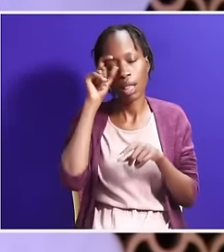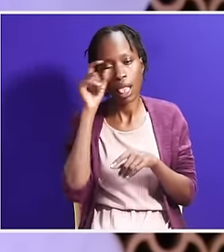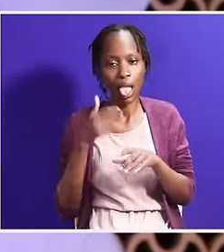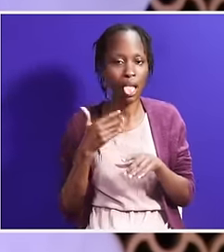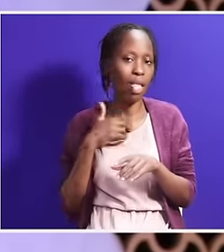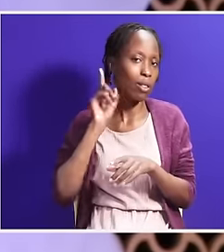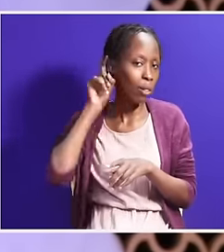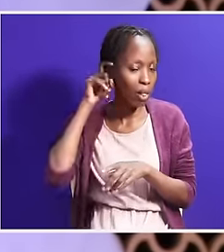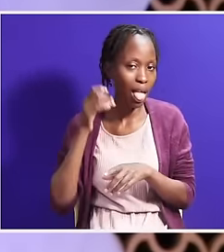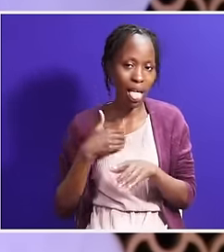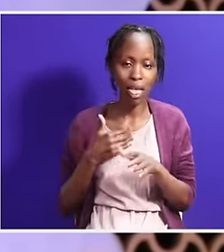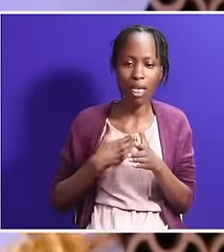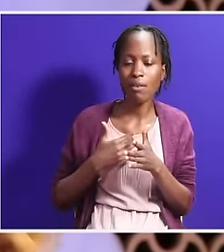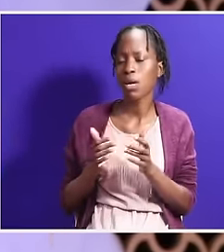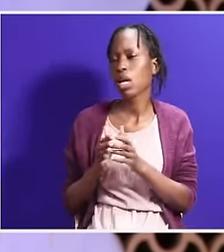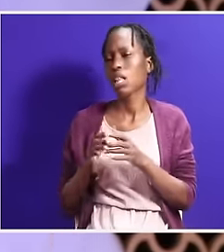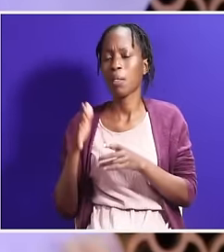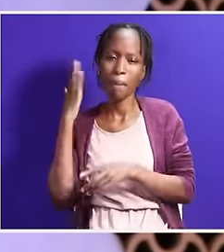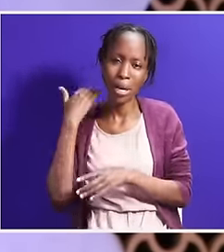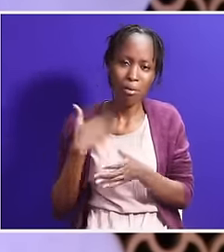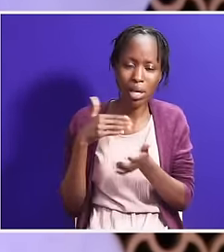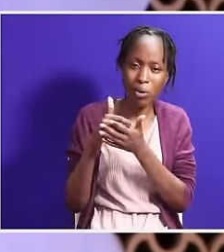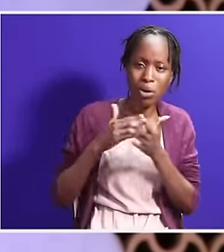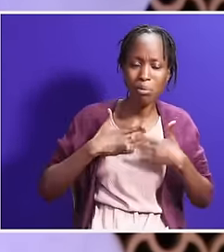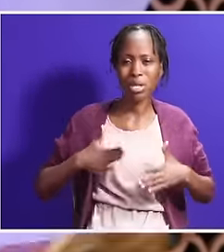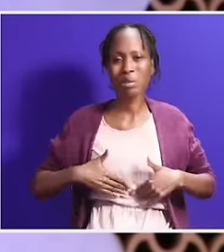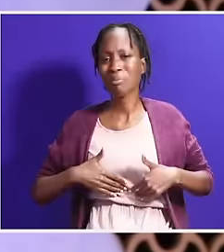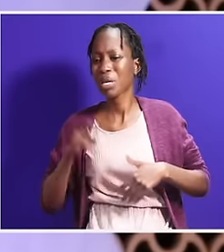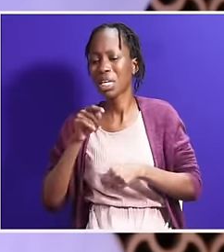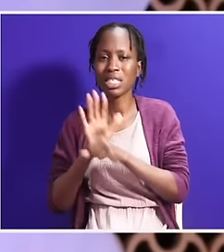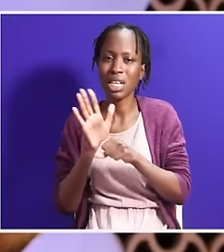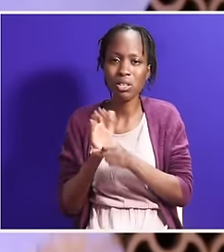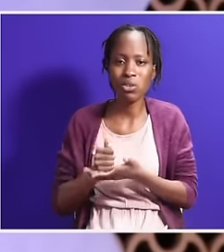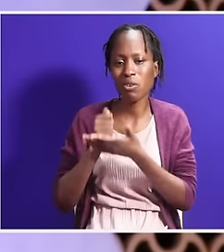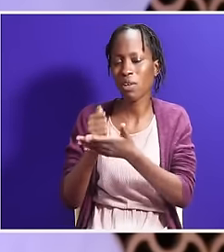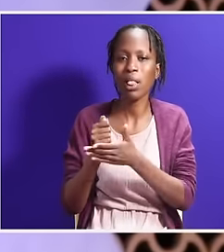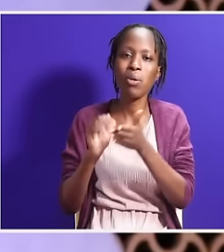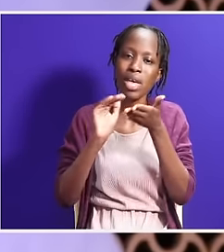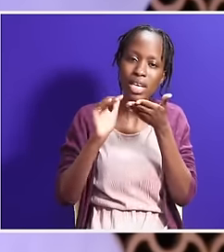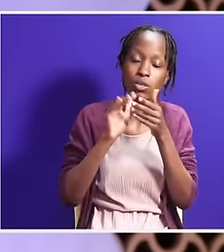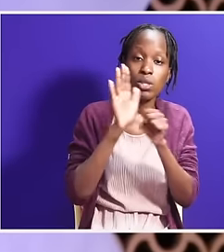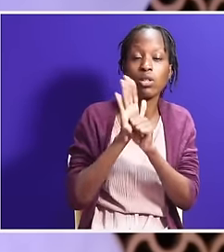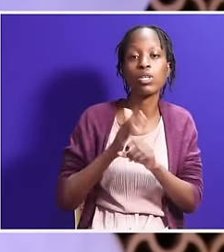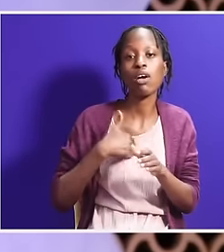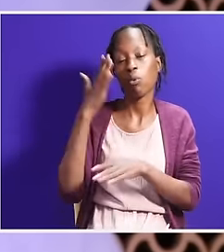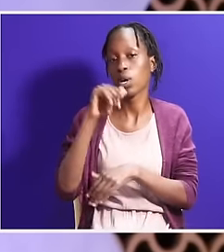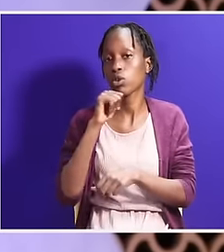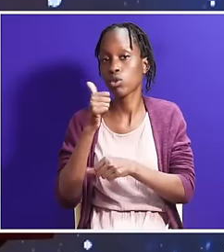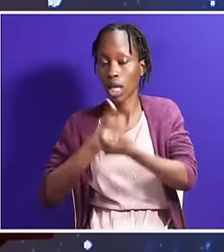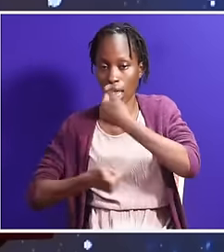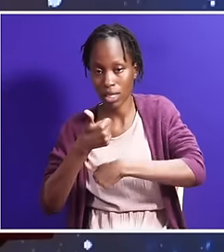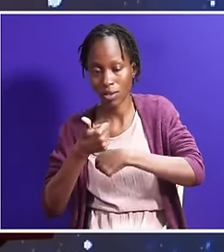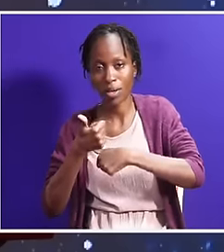and I have a weak back. And my body just needs a lot of help. And I need to, that's my reality. It's not my